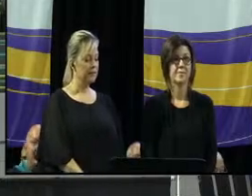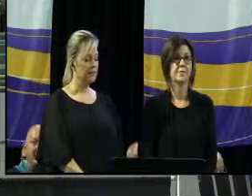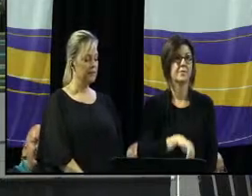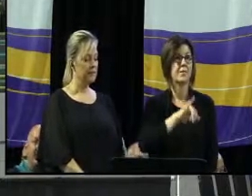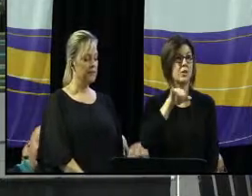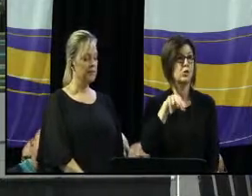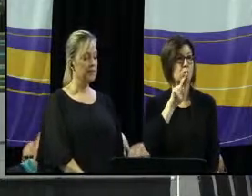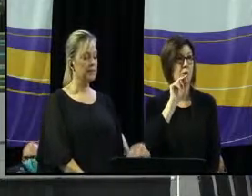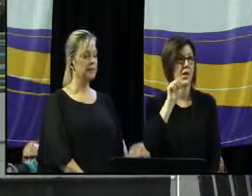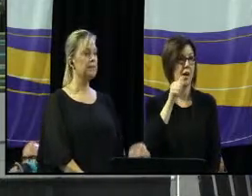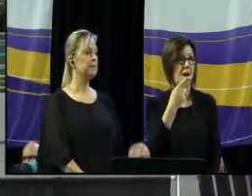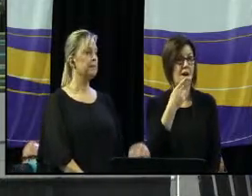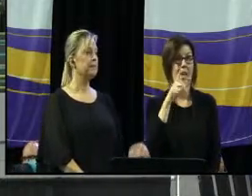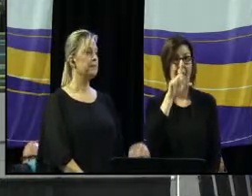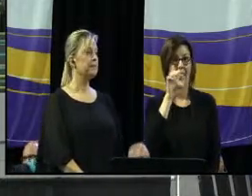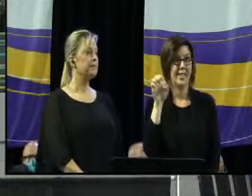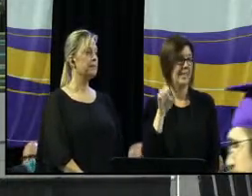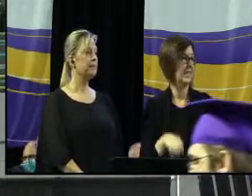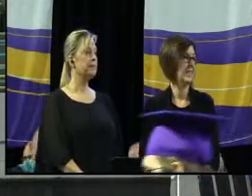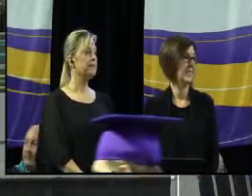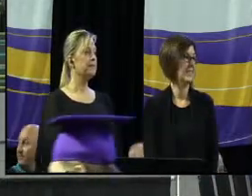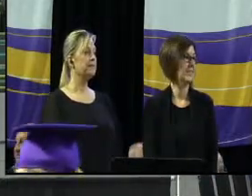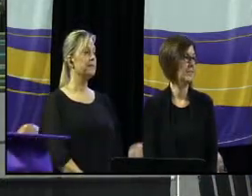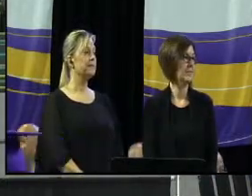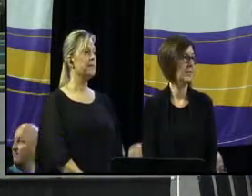Juna Lee.